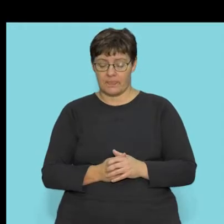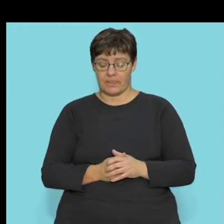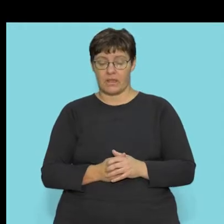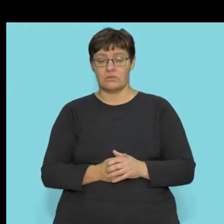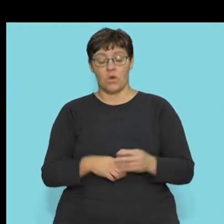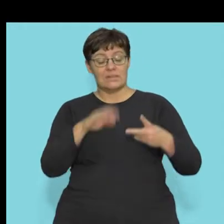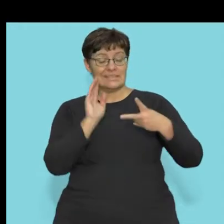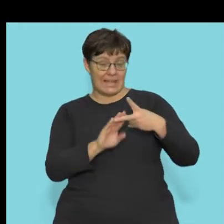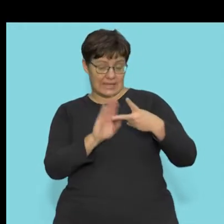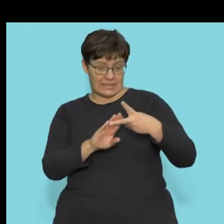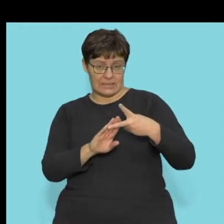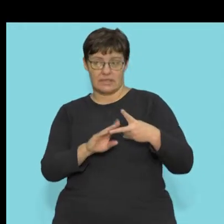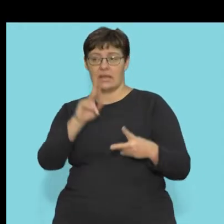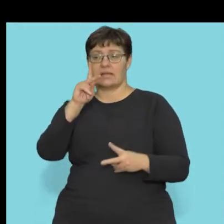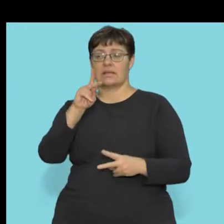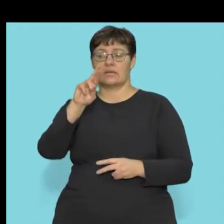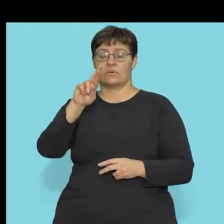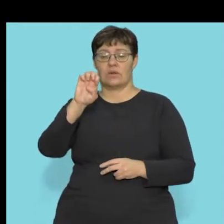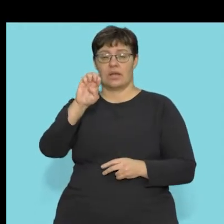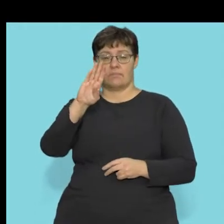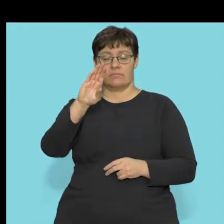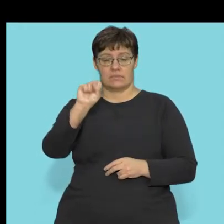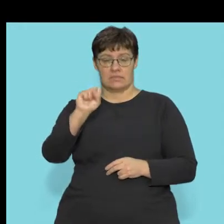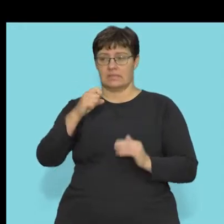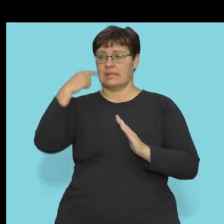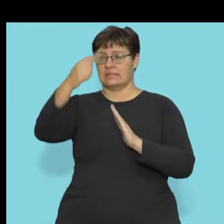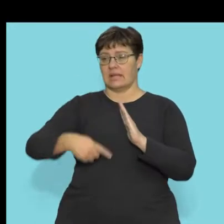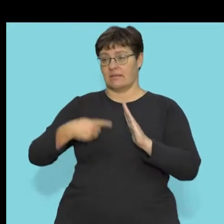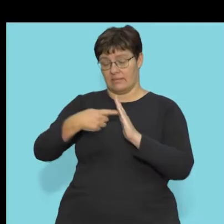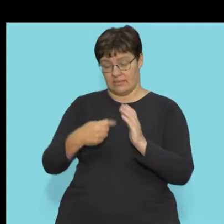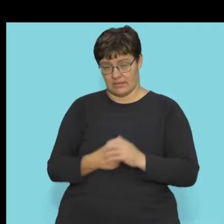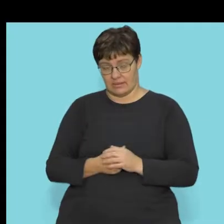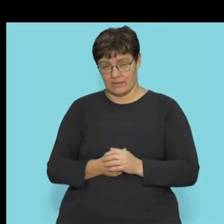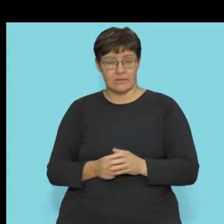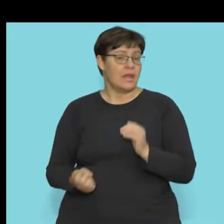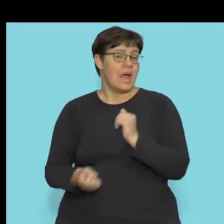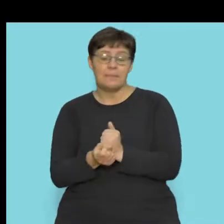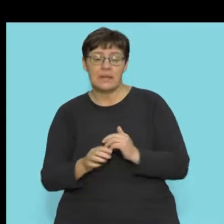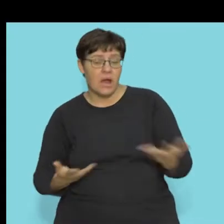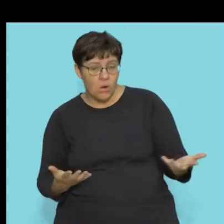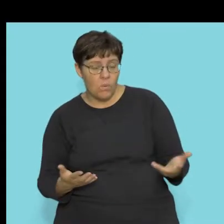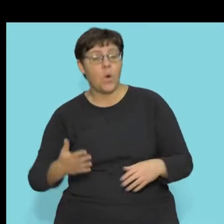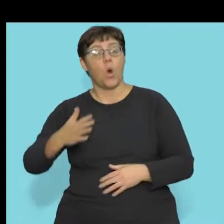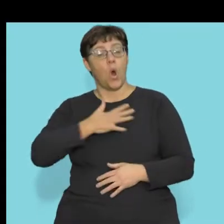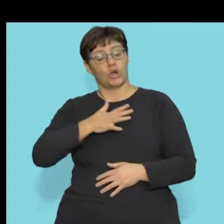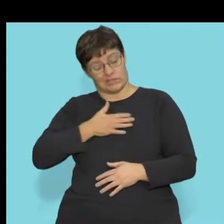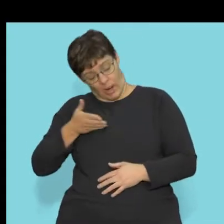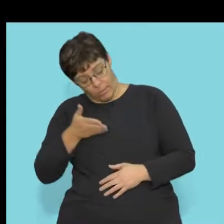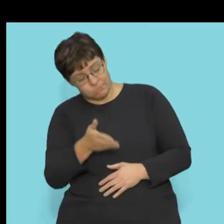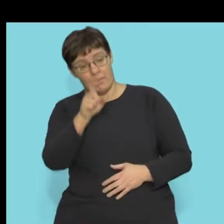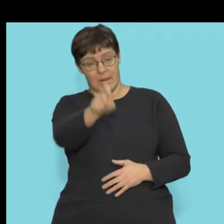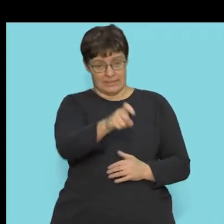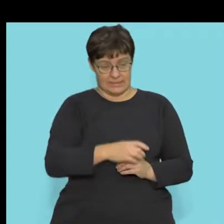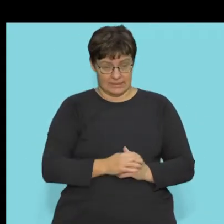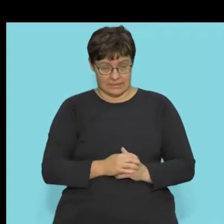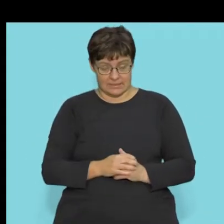The second stage is called the Krebs cycle. This can only take place if oxygen is